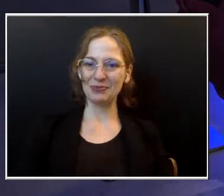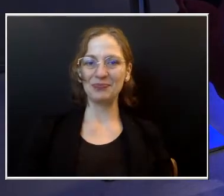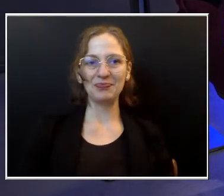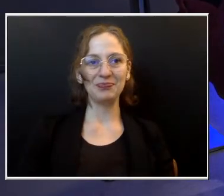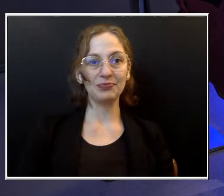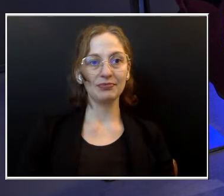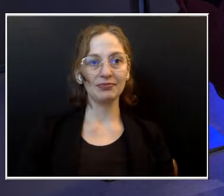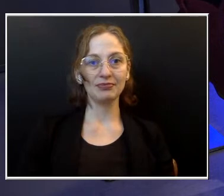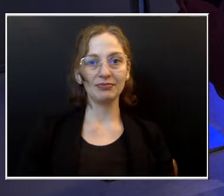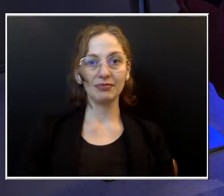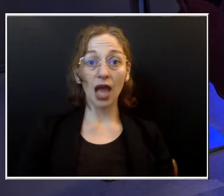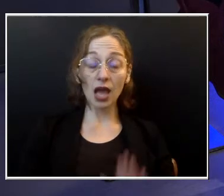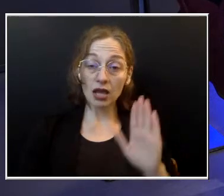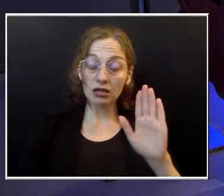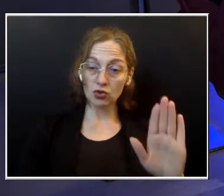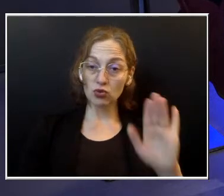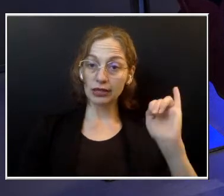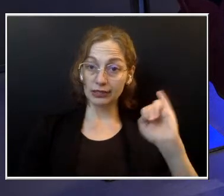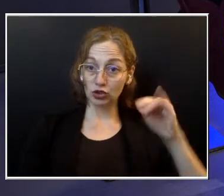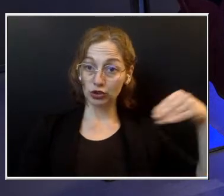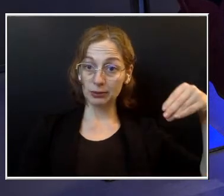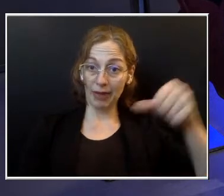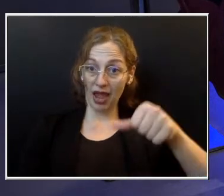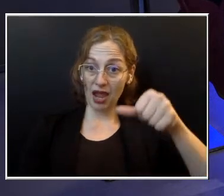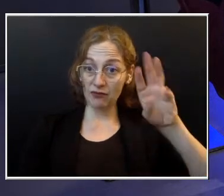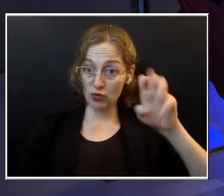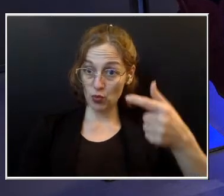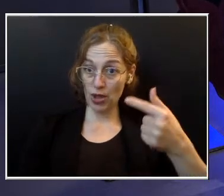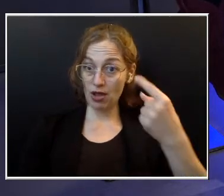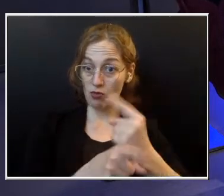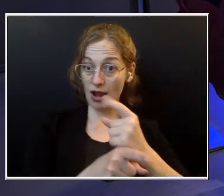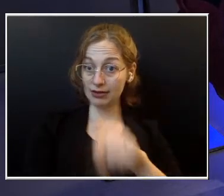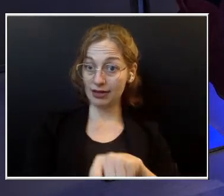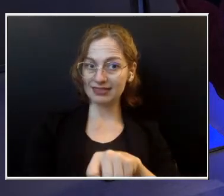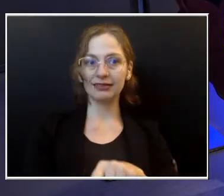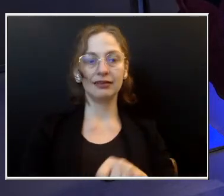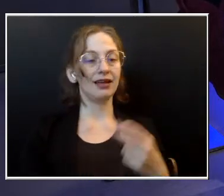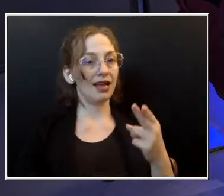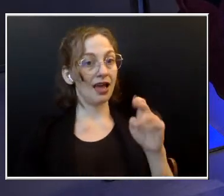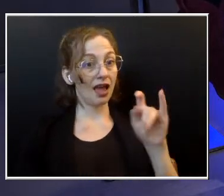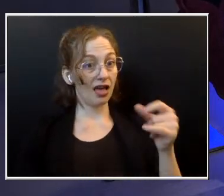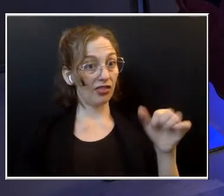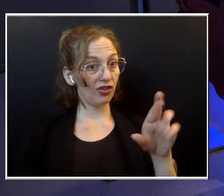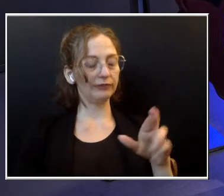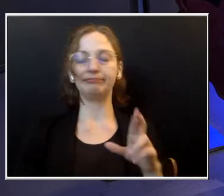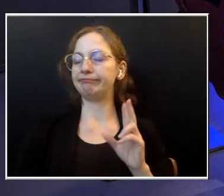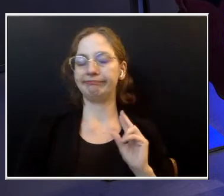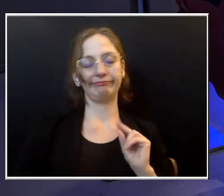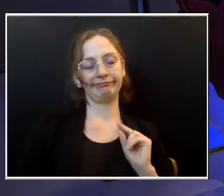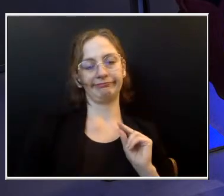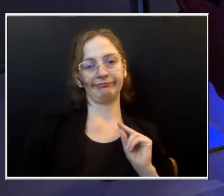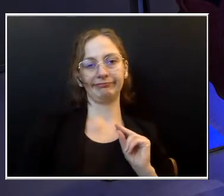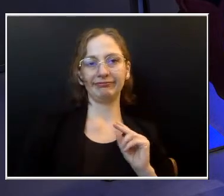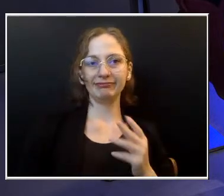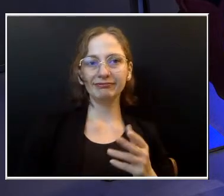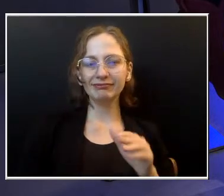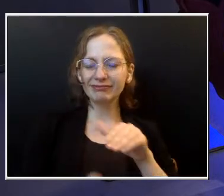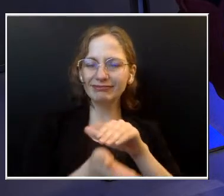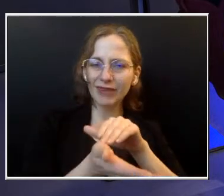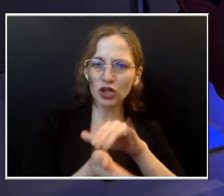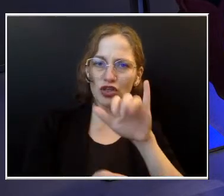insurance, correct? Yes. Heather's, yours were not. No, unfortunately, no. Dr. Cortager, does that happen a lot with